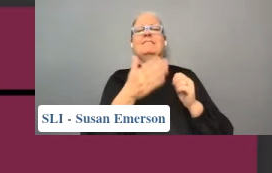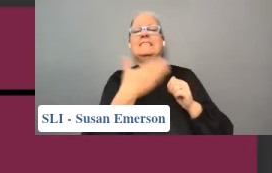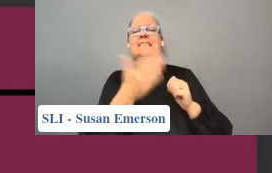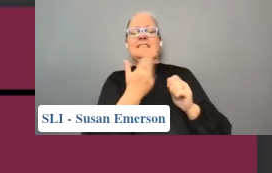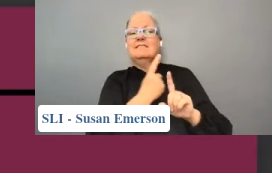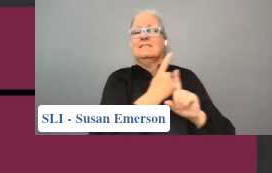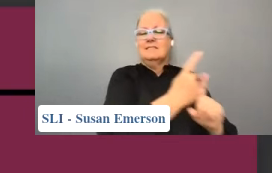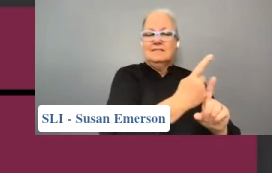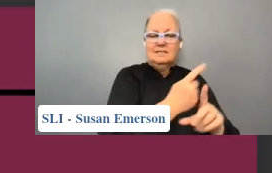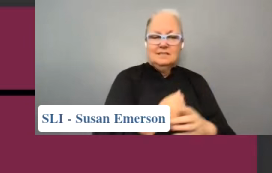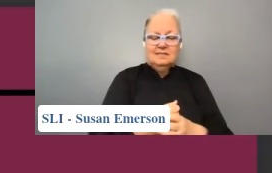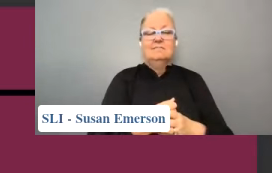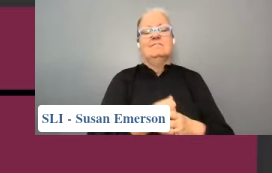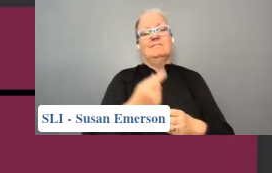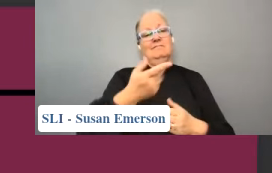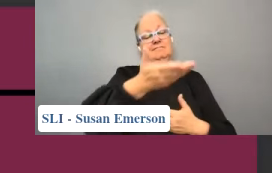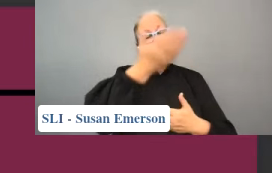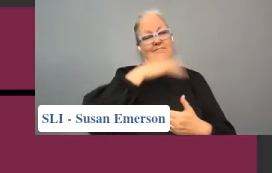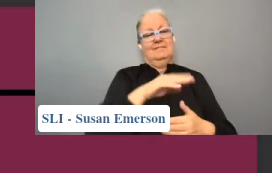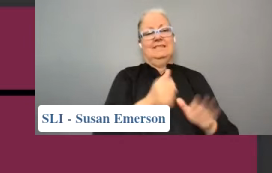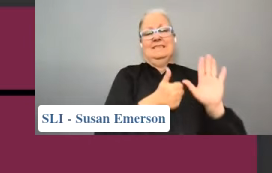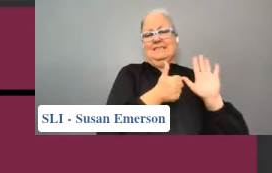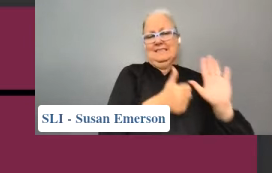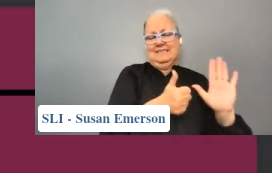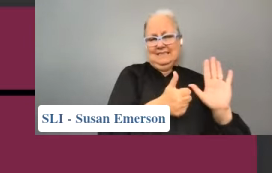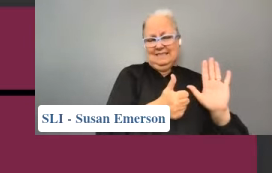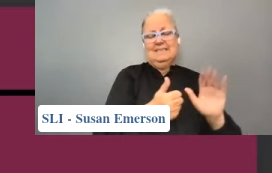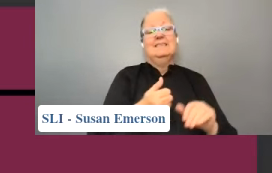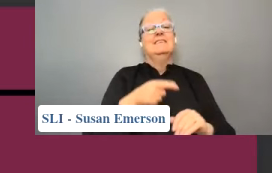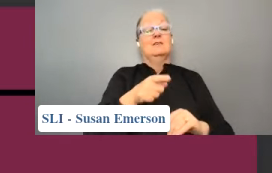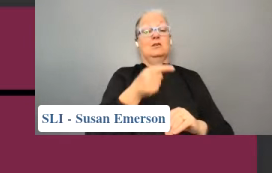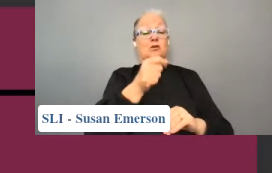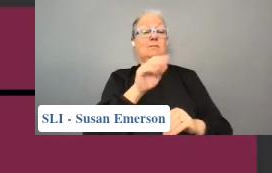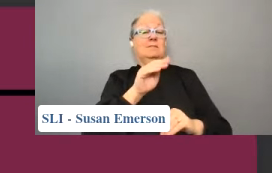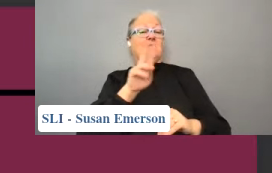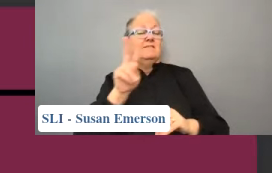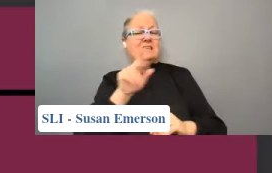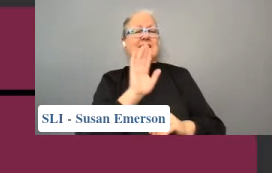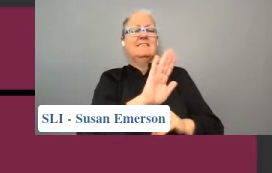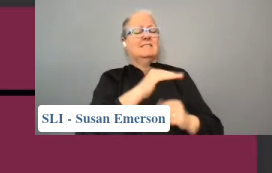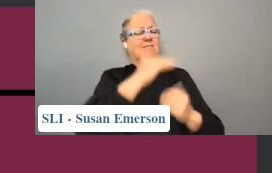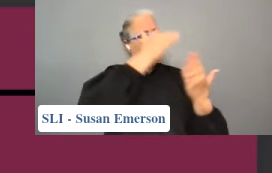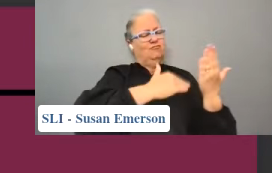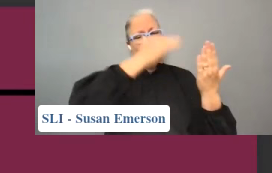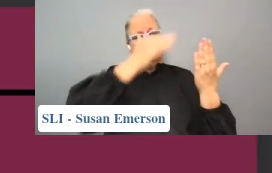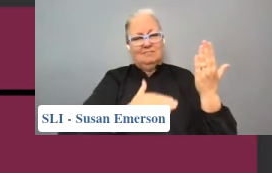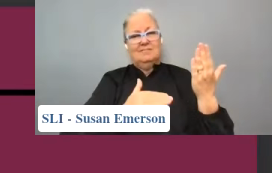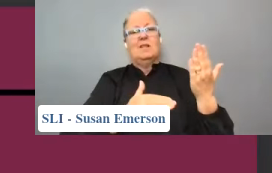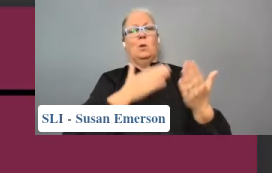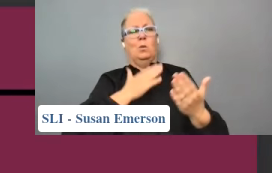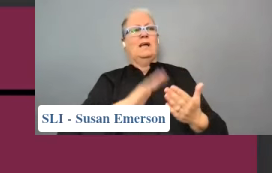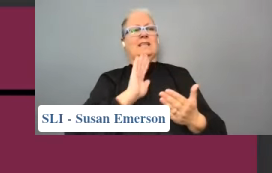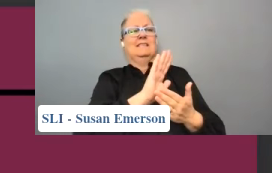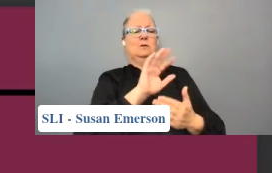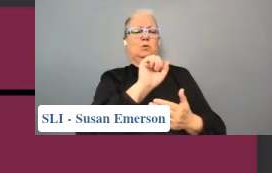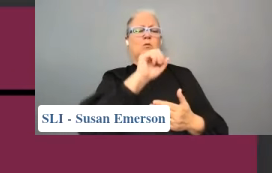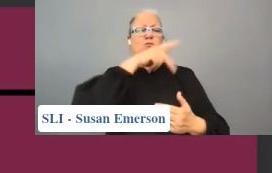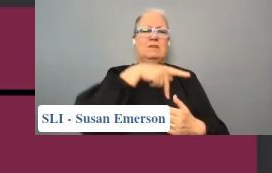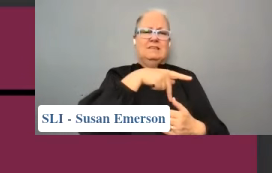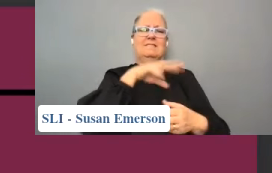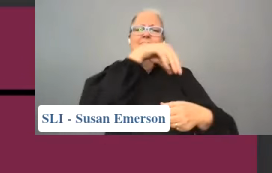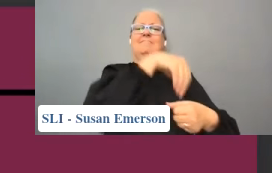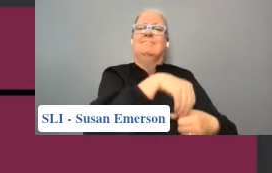and longitudinal studies that bring theories of GBV prevention and response to bear on social protection.